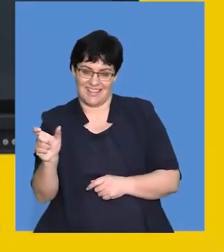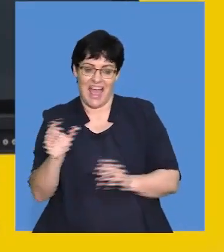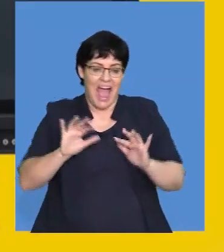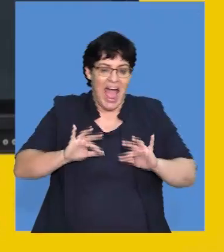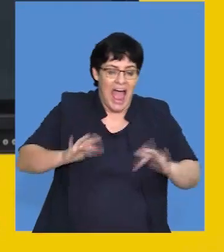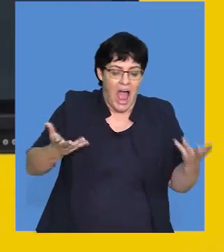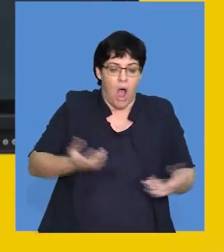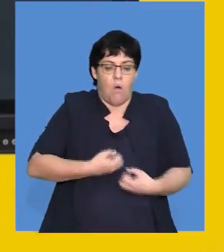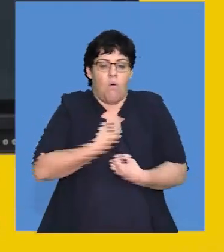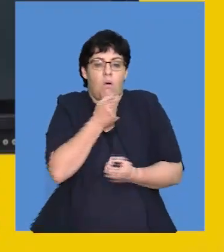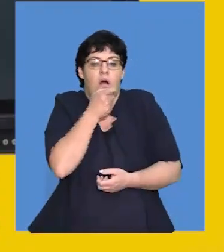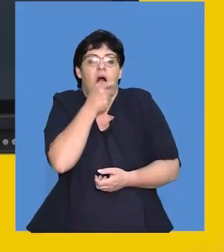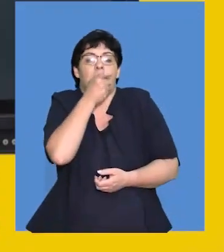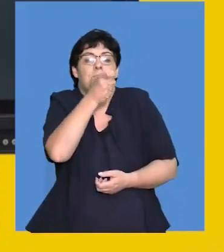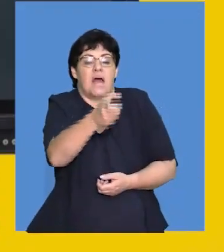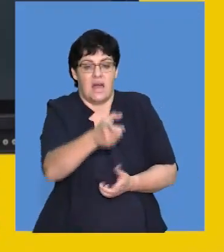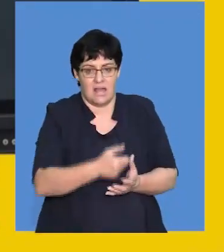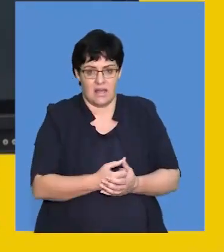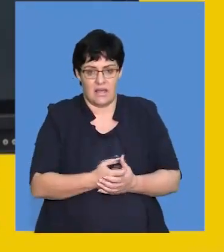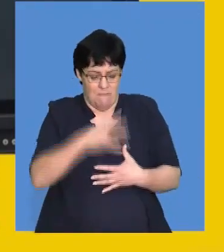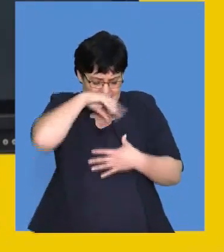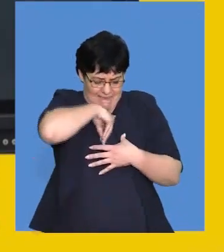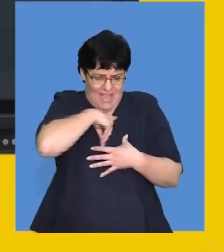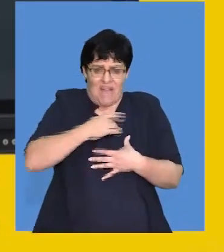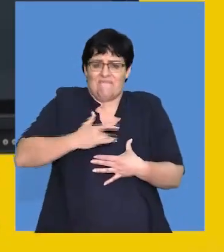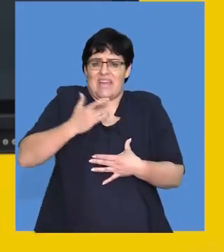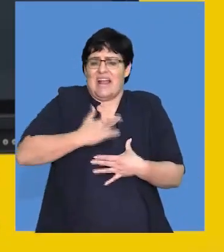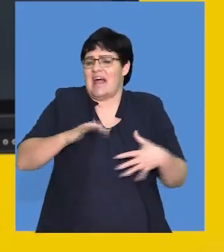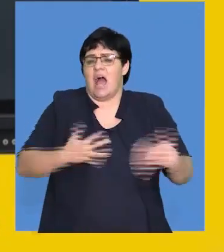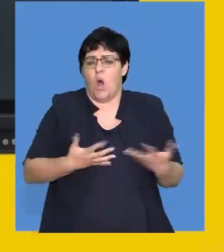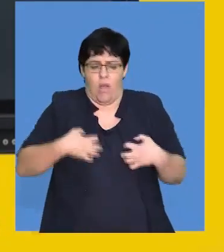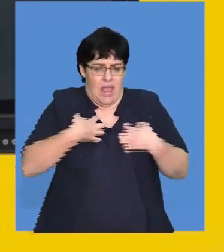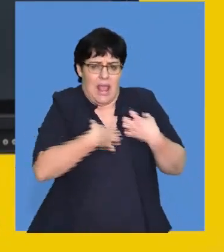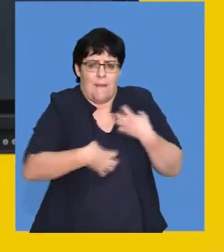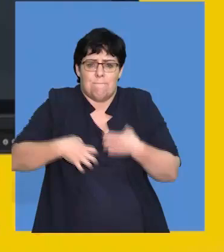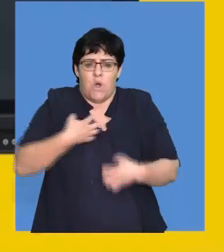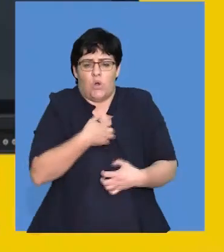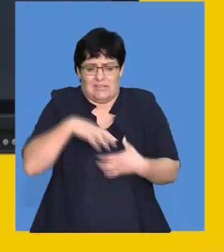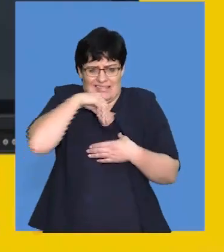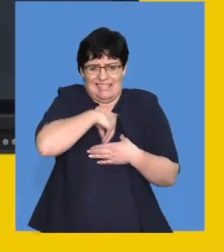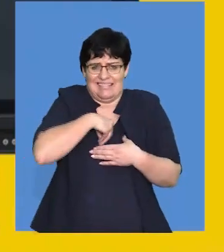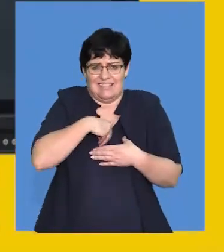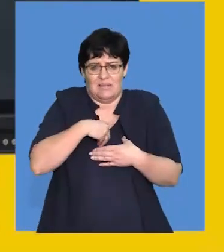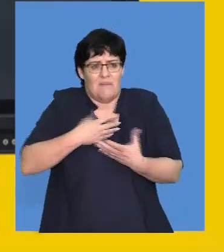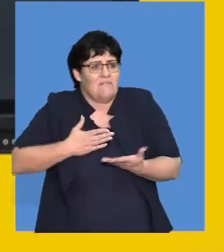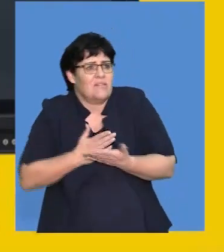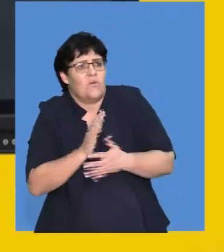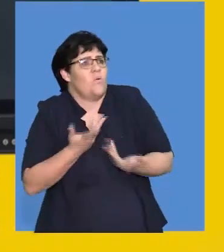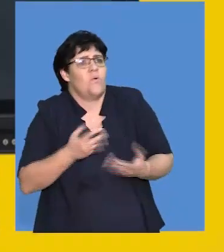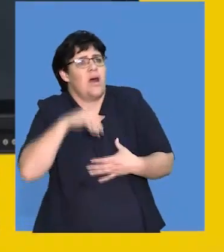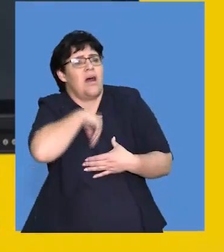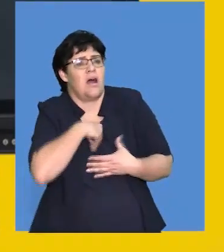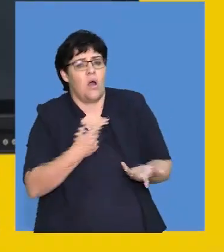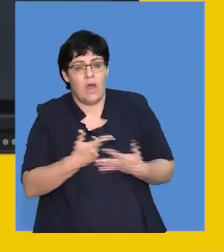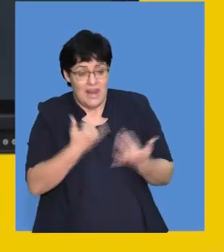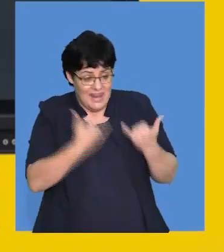of his mouth. How is he feeling? What emotion is he going through? Remember that he's just been